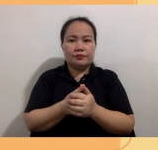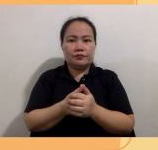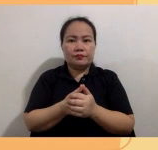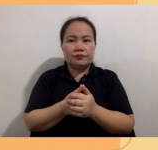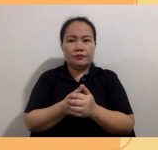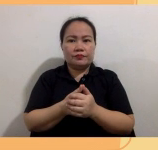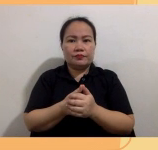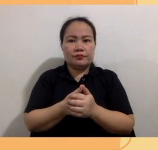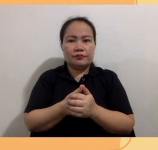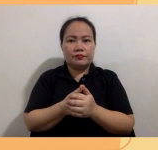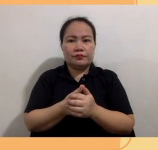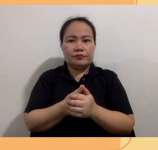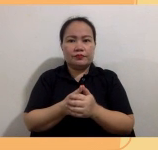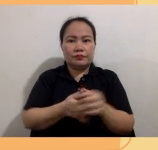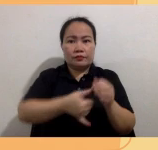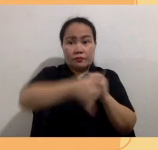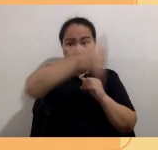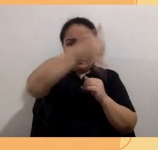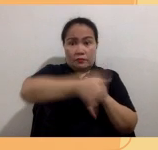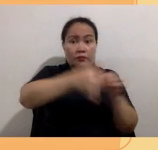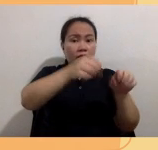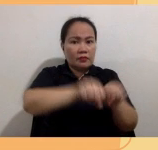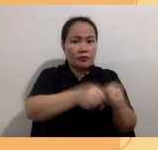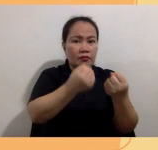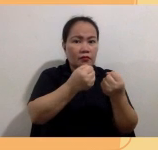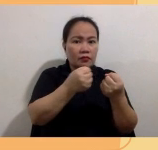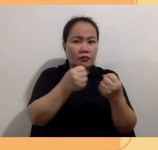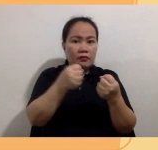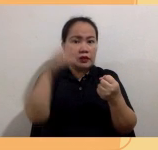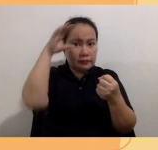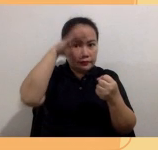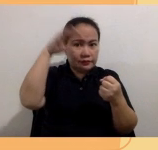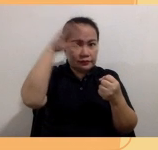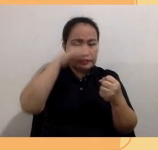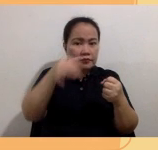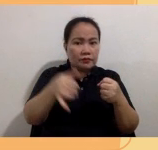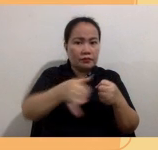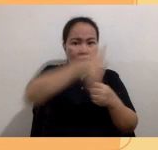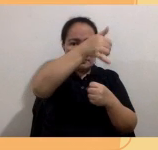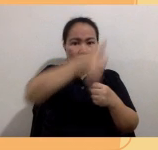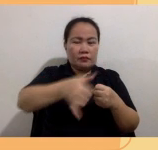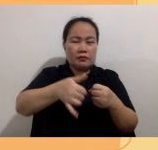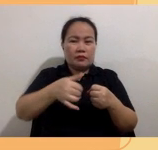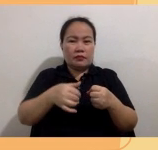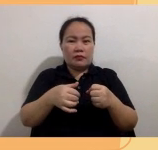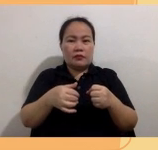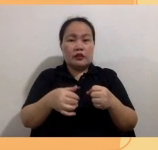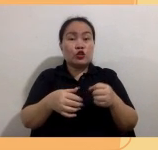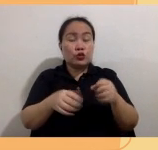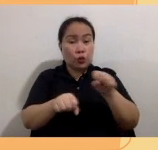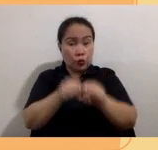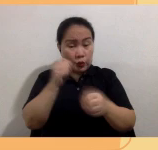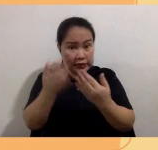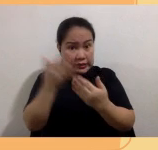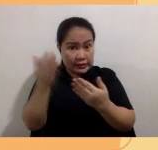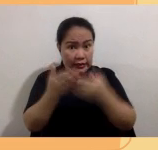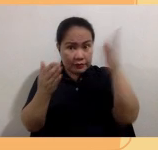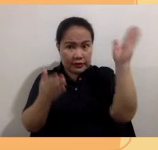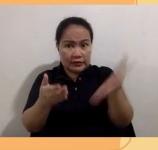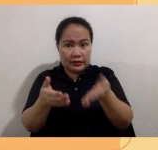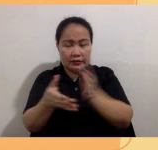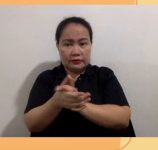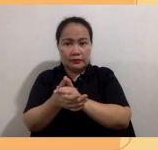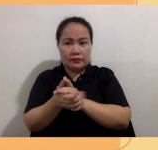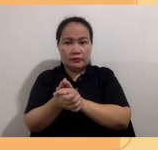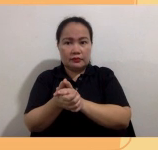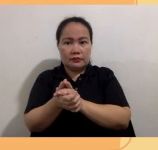and x squared. And then, ito naman, para mapareho natin siya sa y raised to 4, ginawa ko siyang y raised to 4 and y raised to